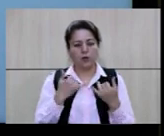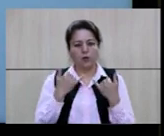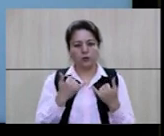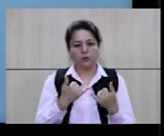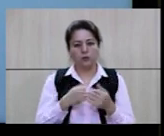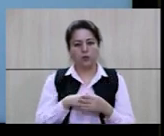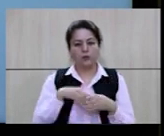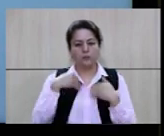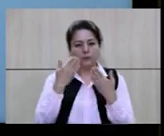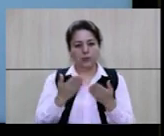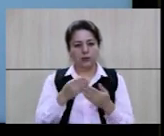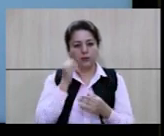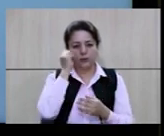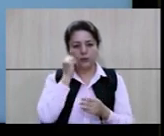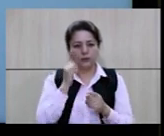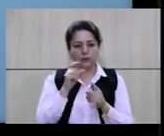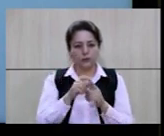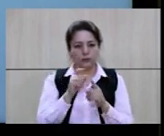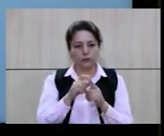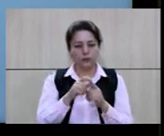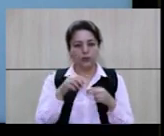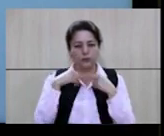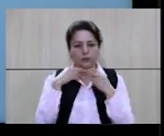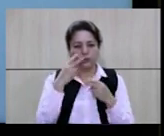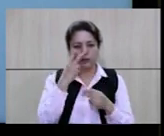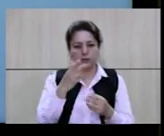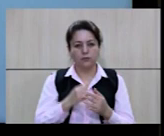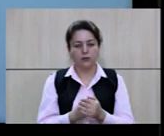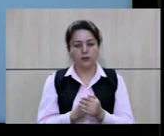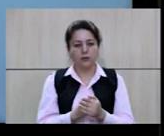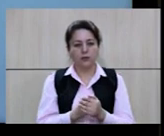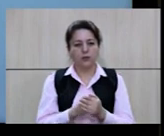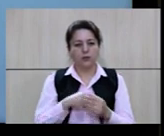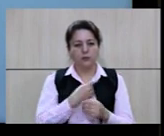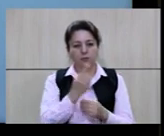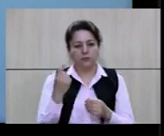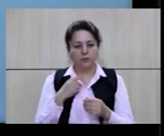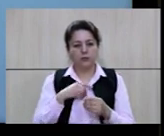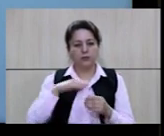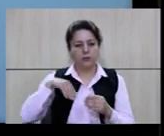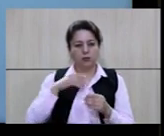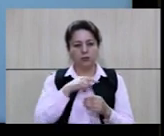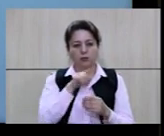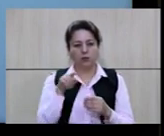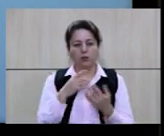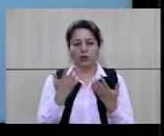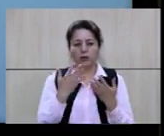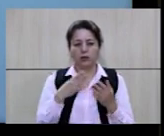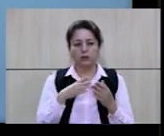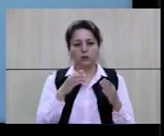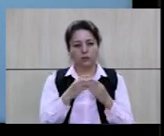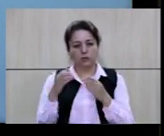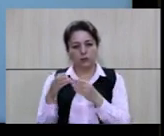endi quyidagi eskirgan so'zlarga e'tiboringizni qarating. Biz so'ngra ularning qaysi tur